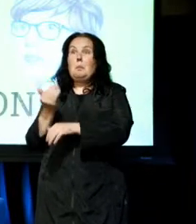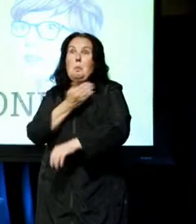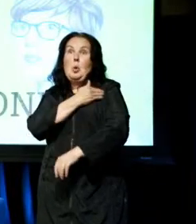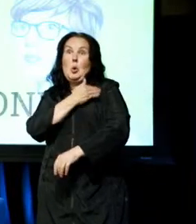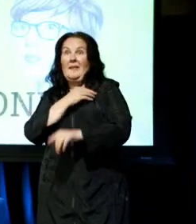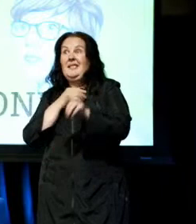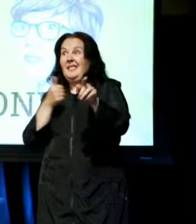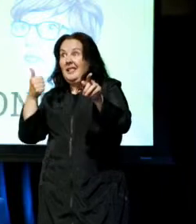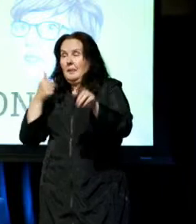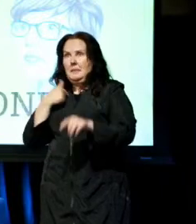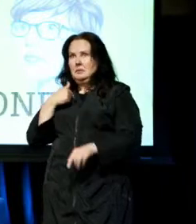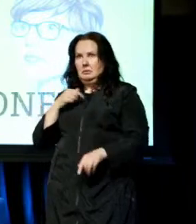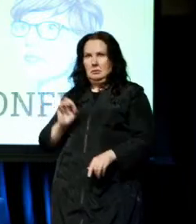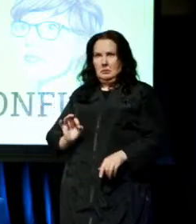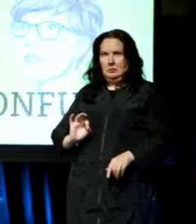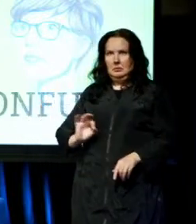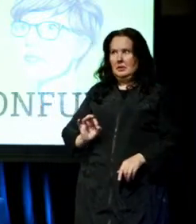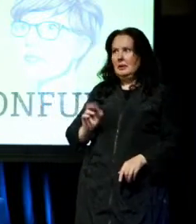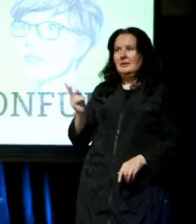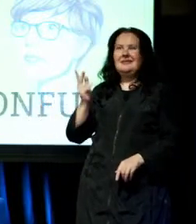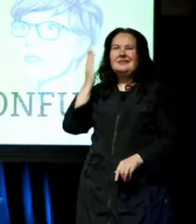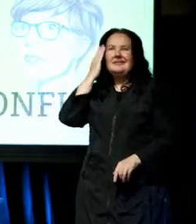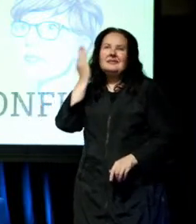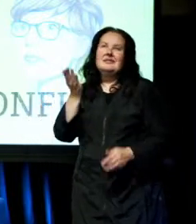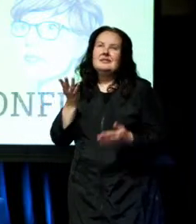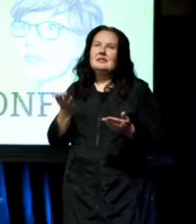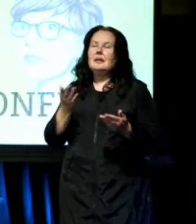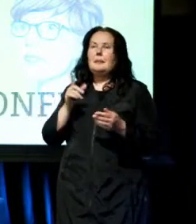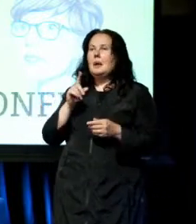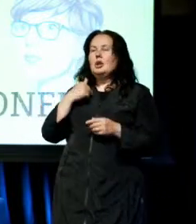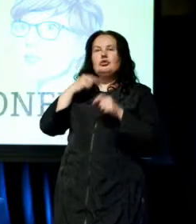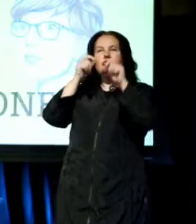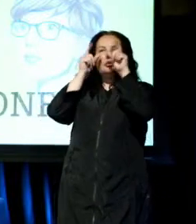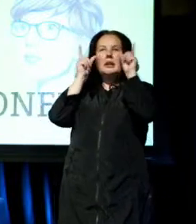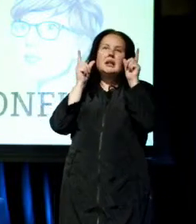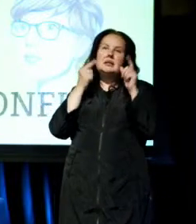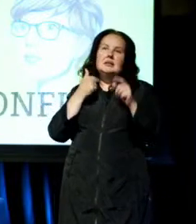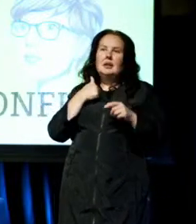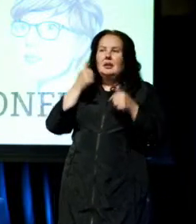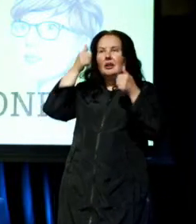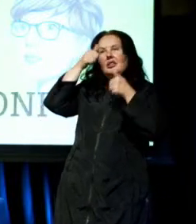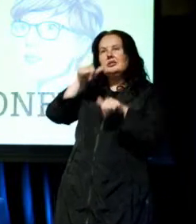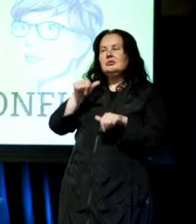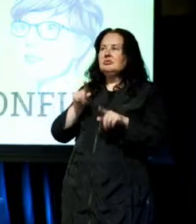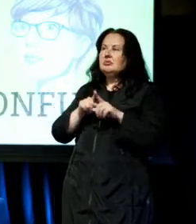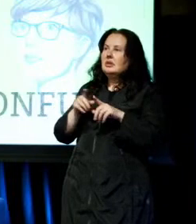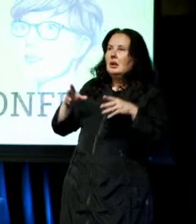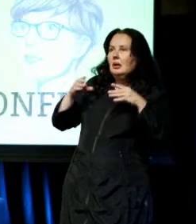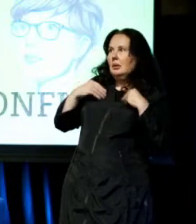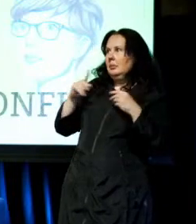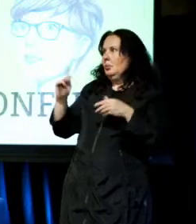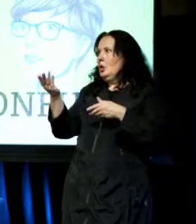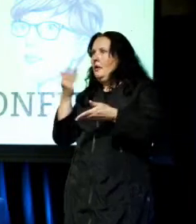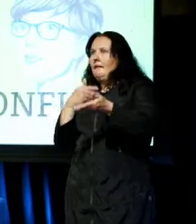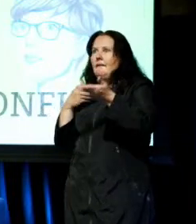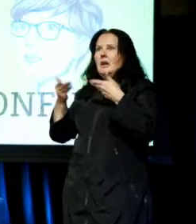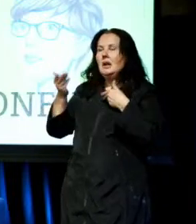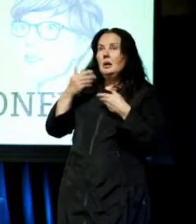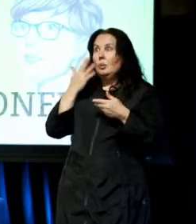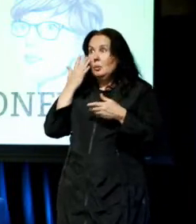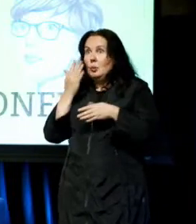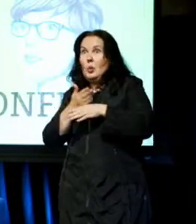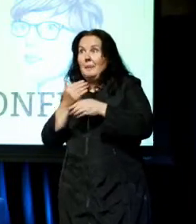me at all. but they didn't know. But I didn't realize, because I'm so used to just taking whatever's offered when it comes to